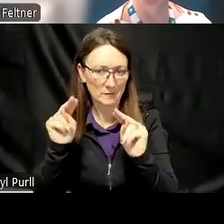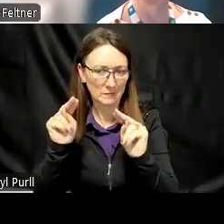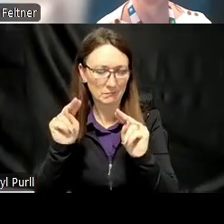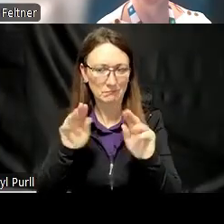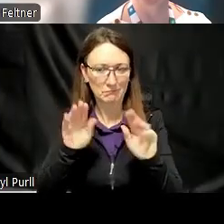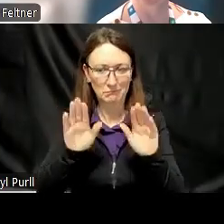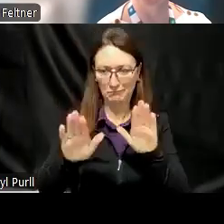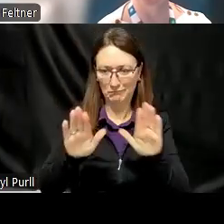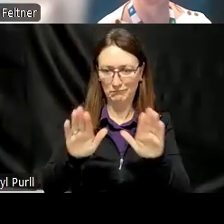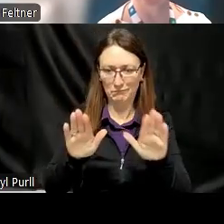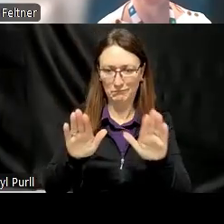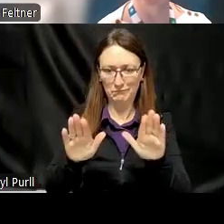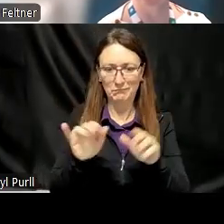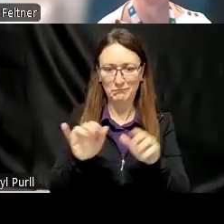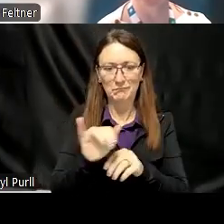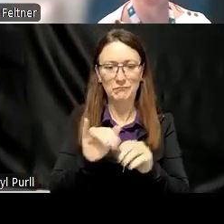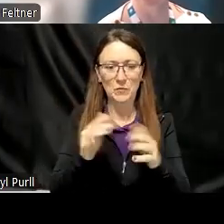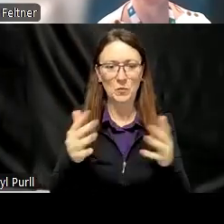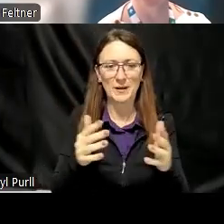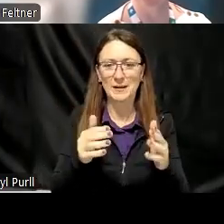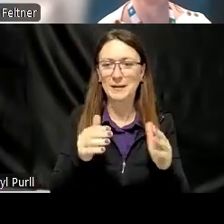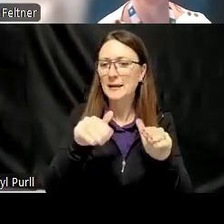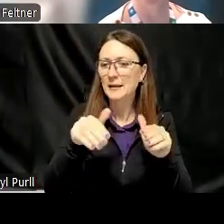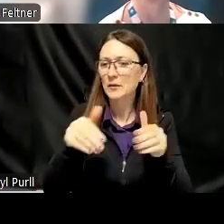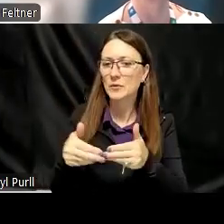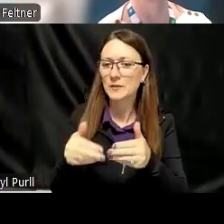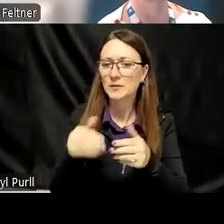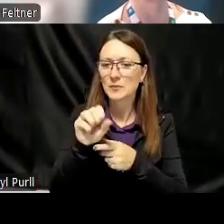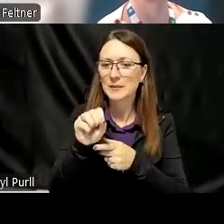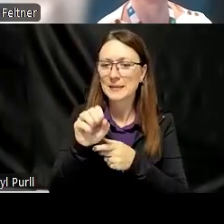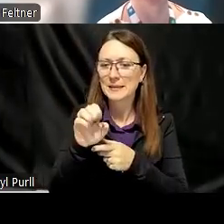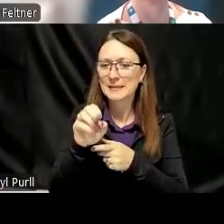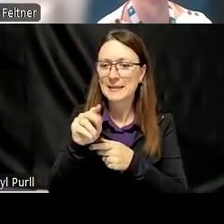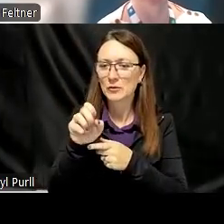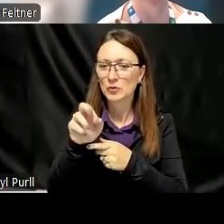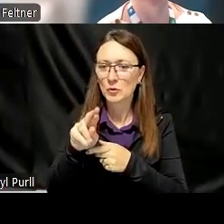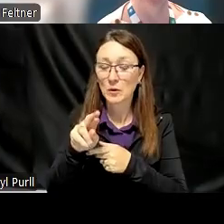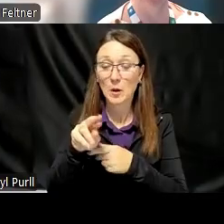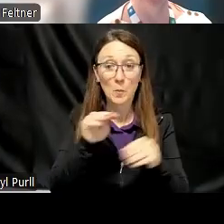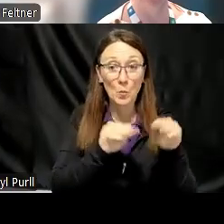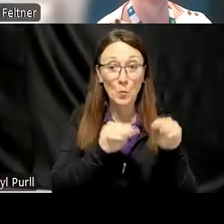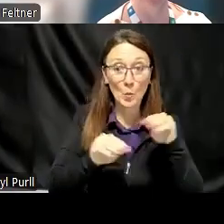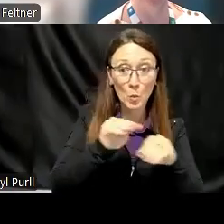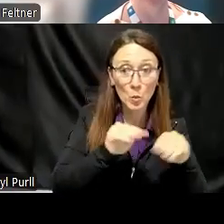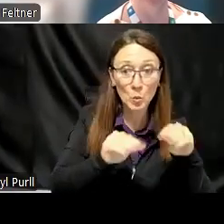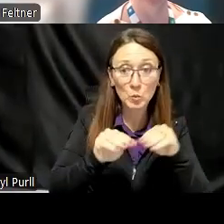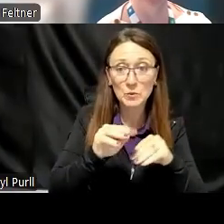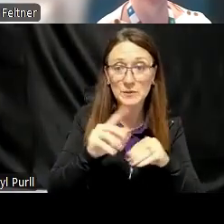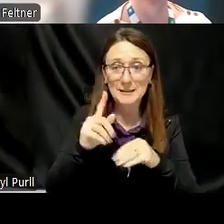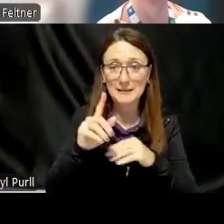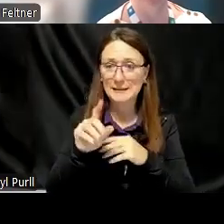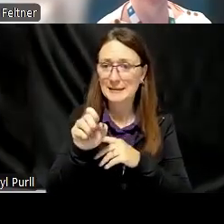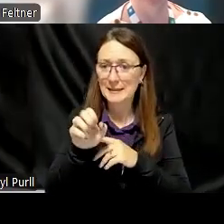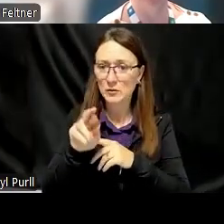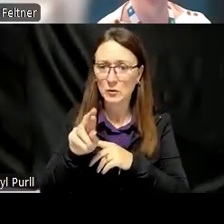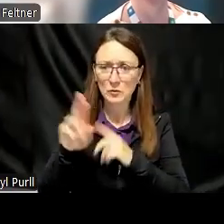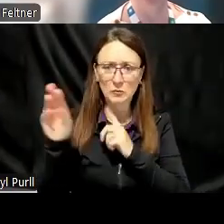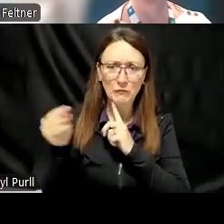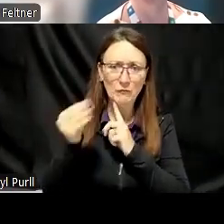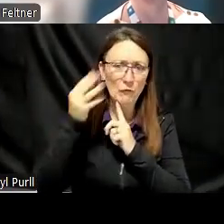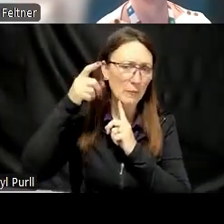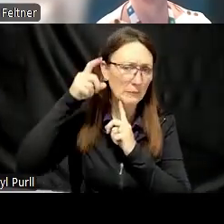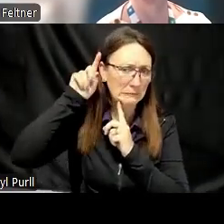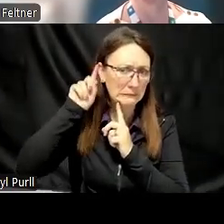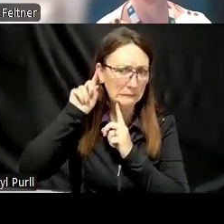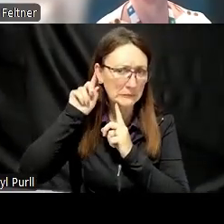There's also been this introduction of sensors. So there's motion sensors that tell the hearing aid whether